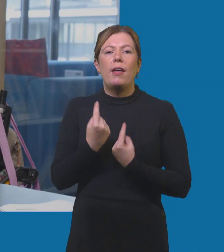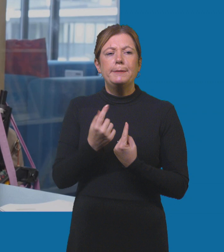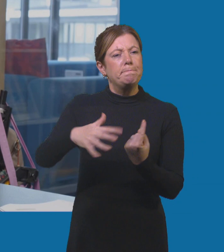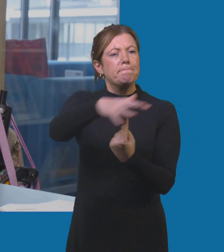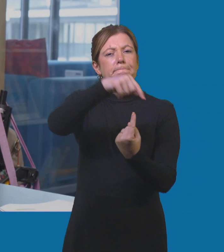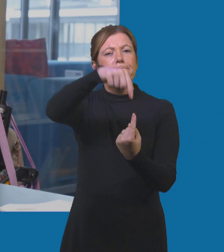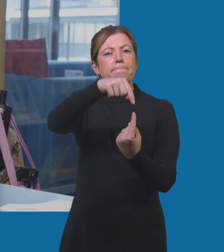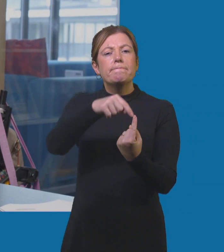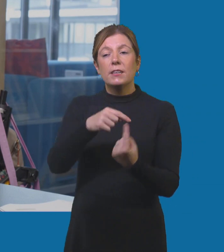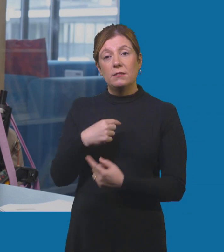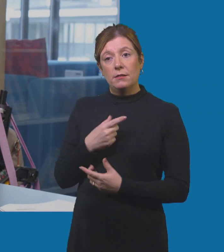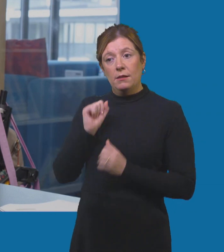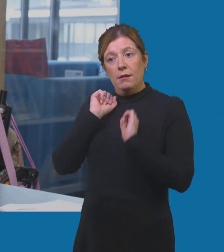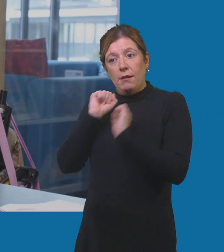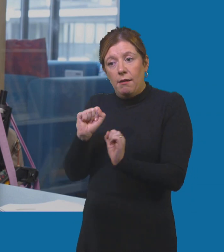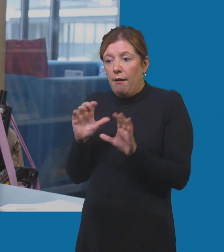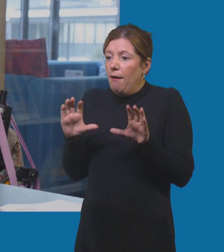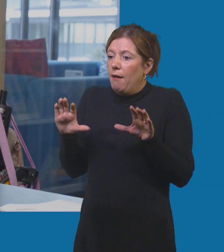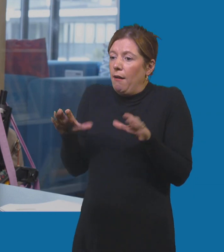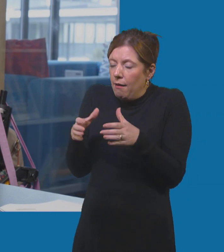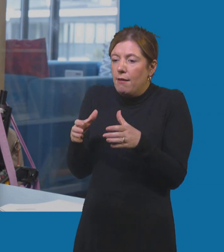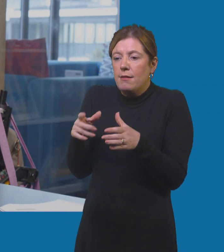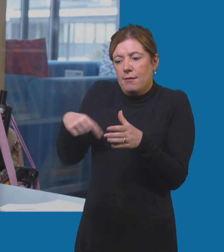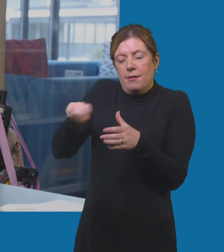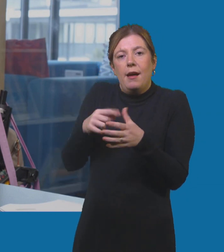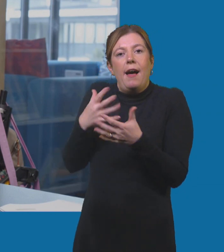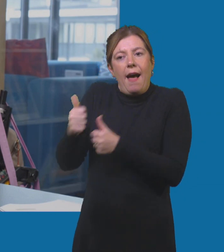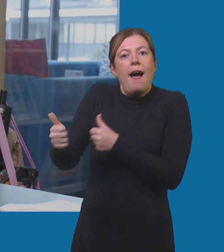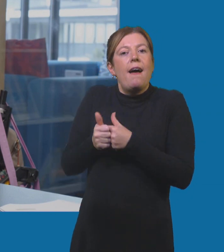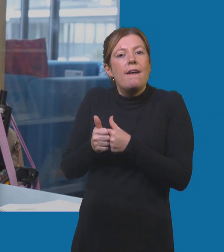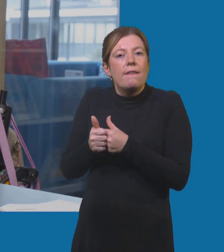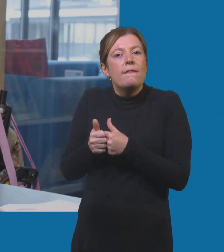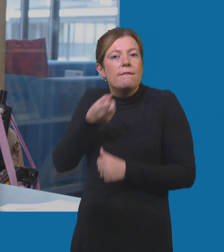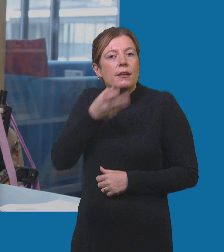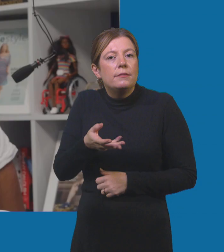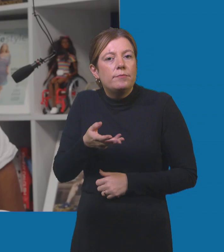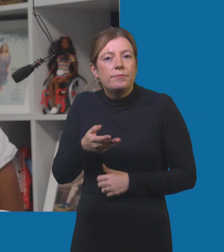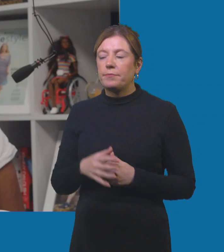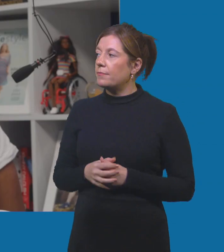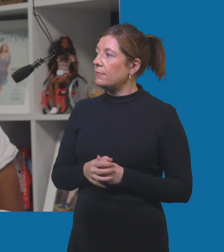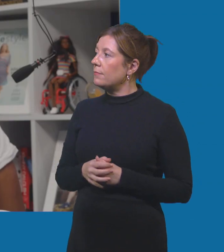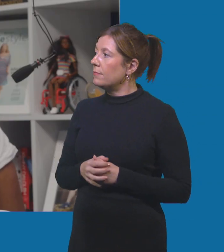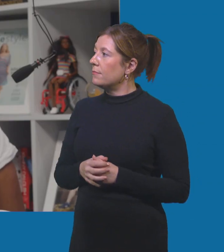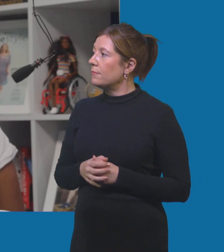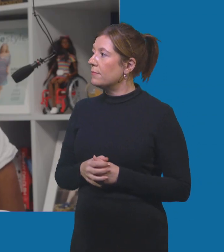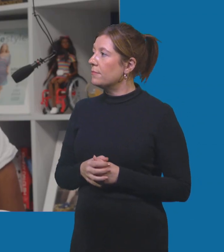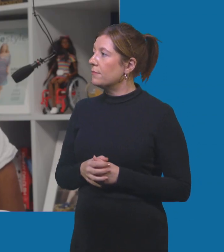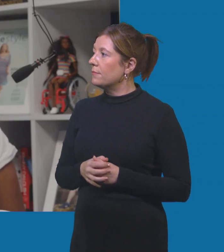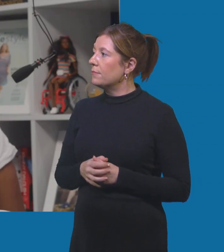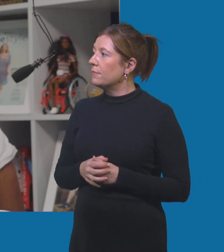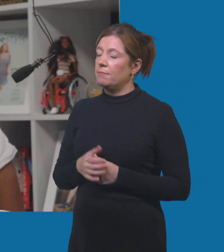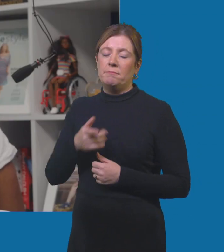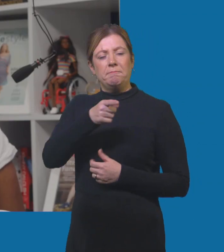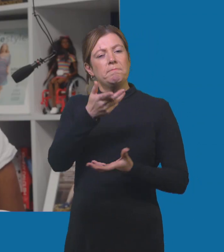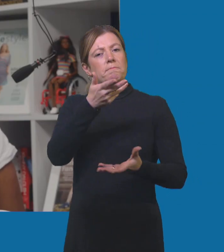so beautiful that you had that in that moment of need, ultimately. Absolutely. You mentioned there about, throughout the